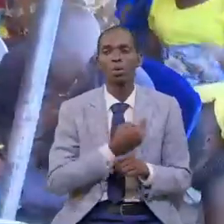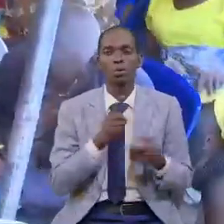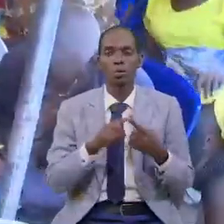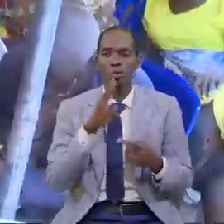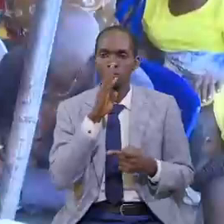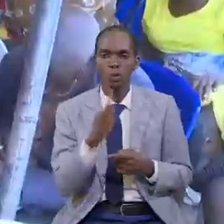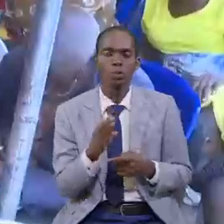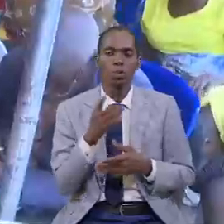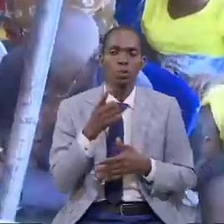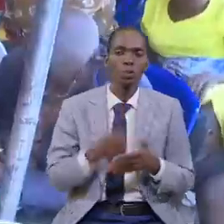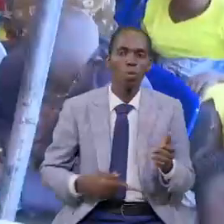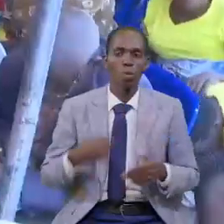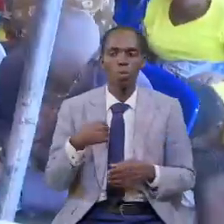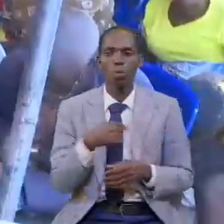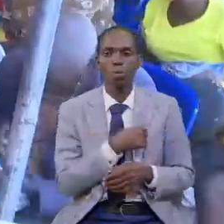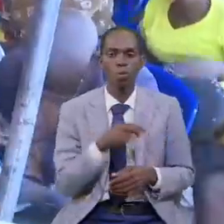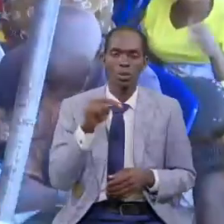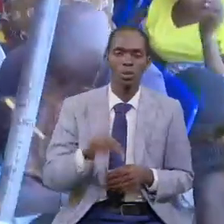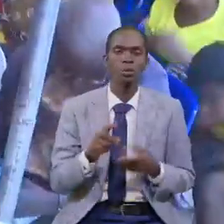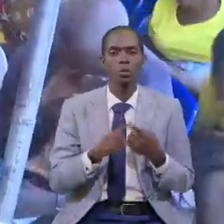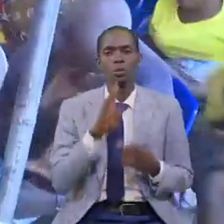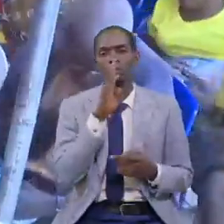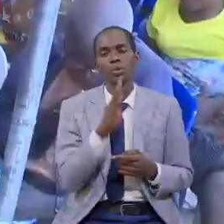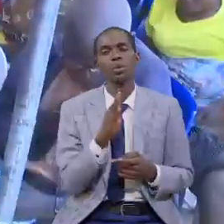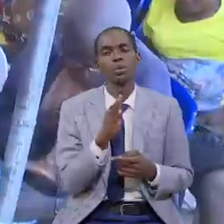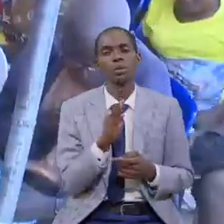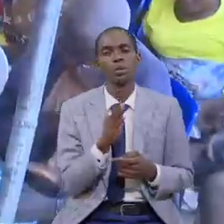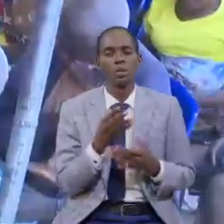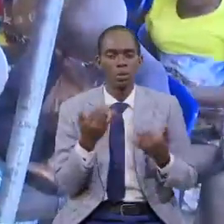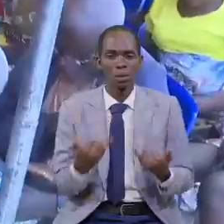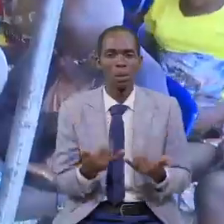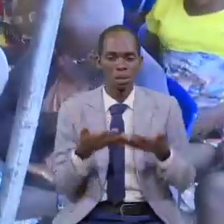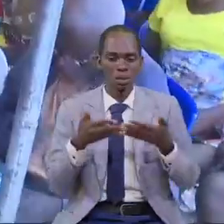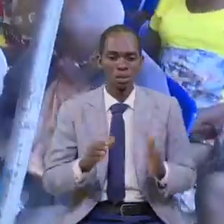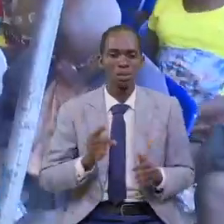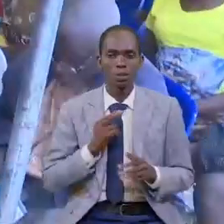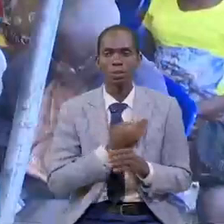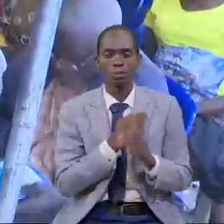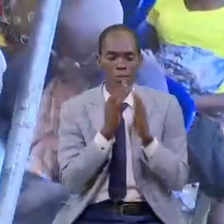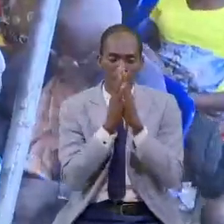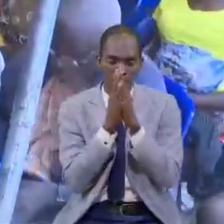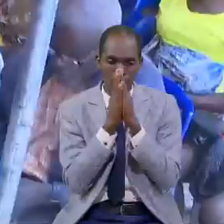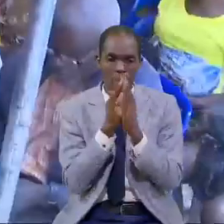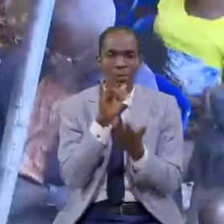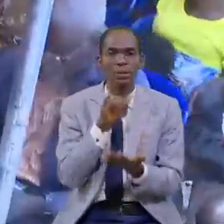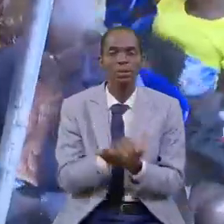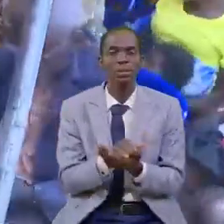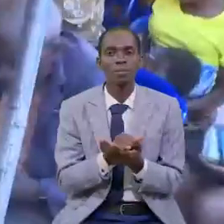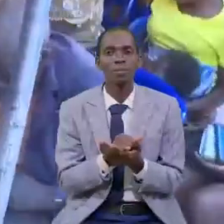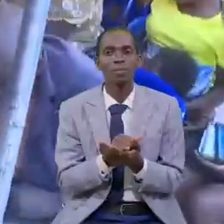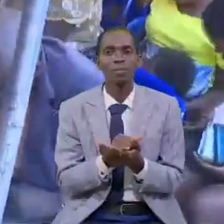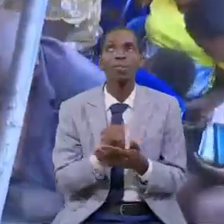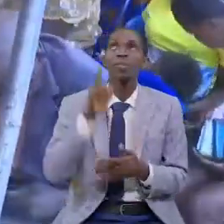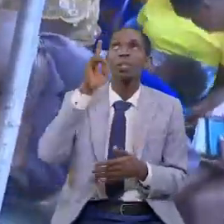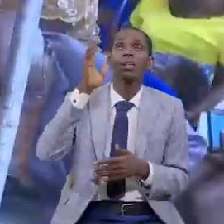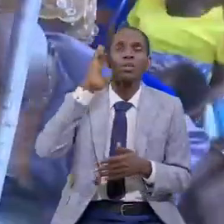we have not been. Let's talk to the Lord Jesus so that He'll give us